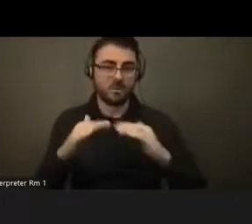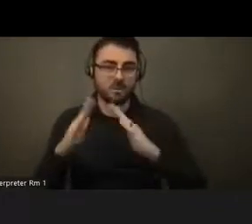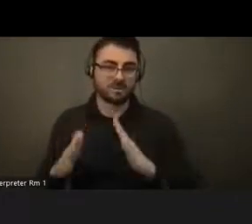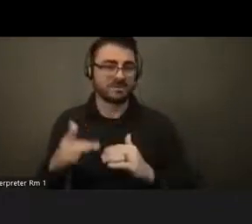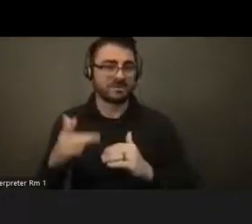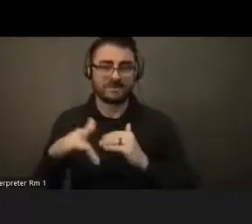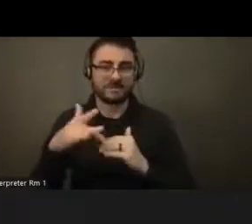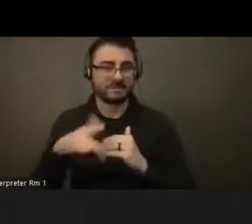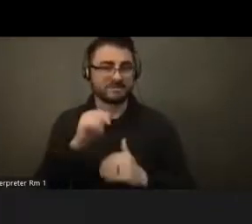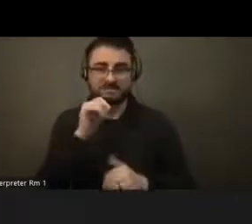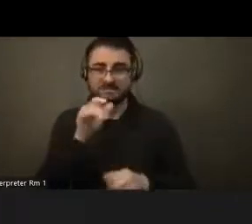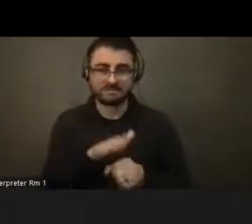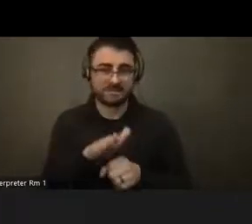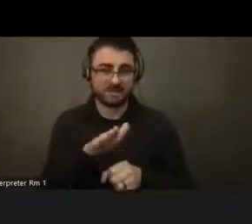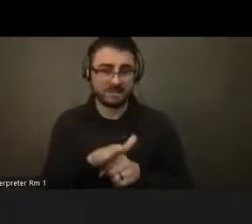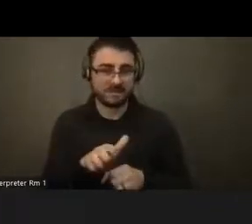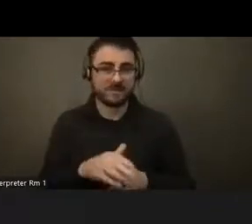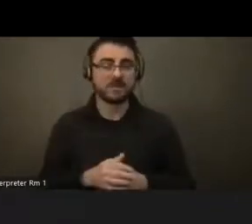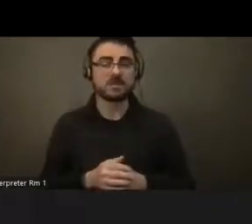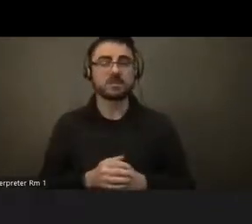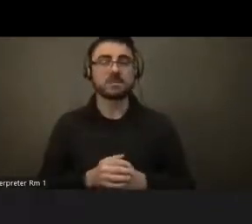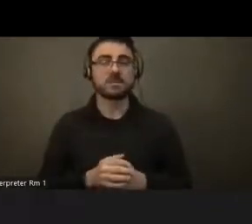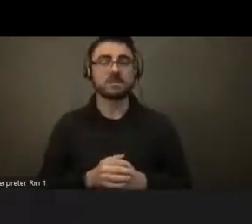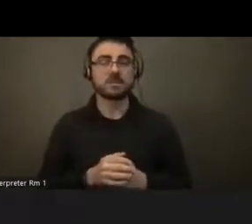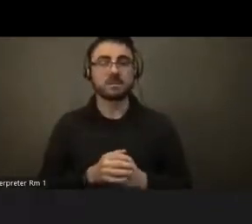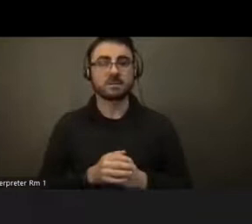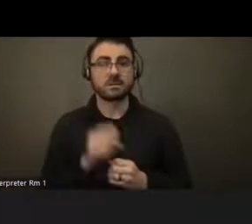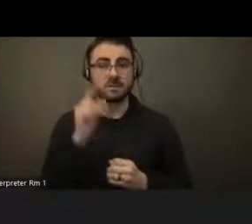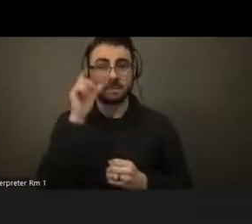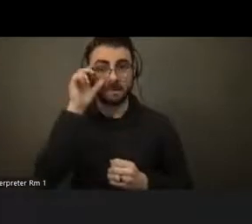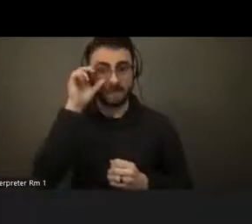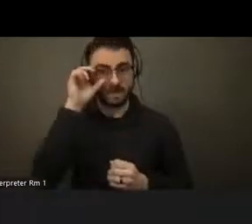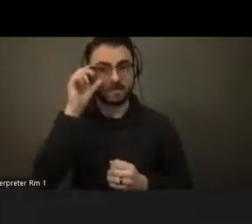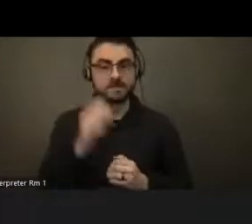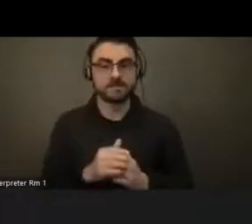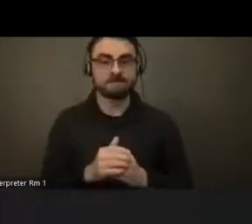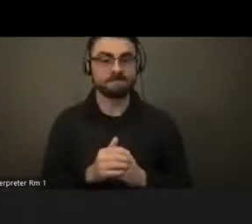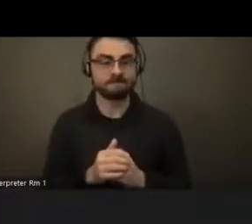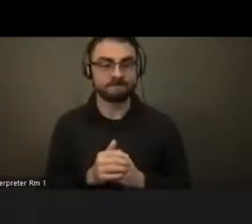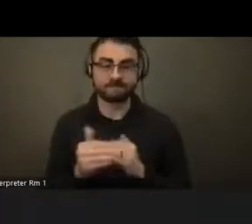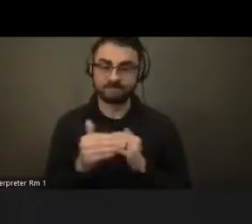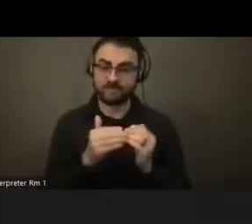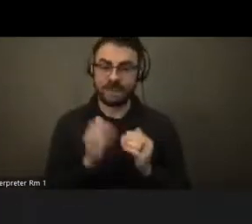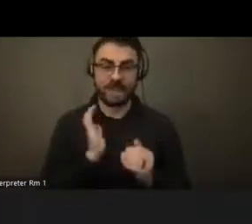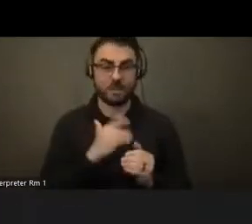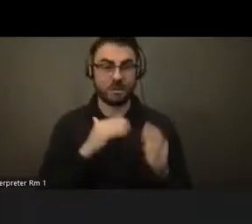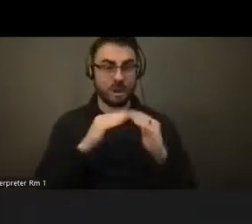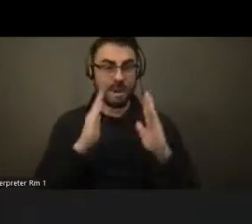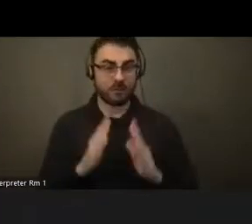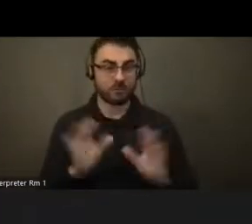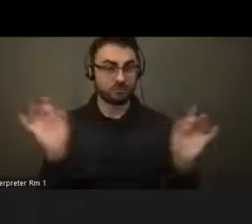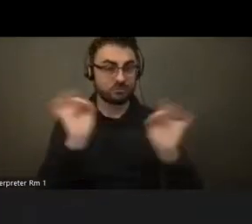so despite the crisis, our housing crisis really